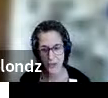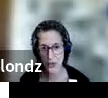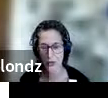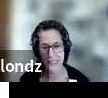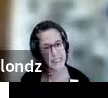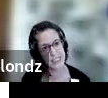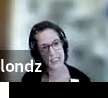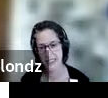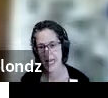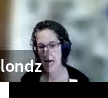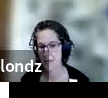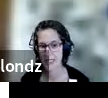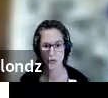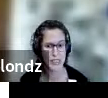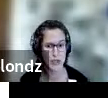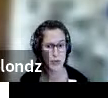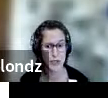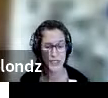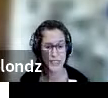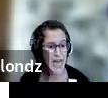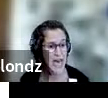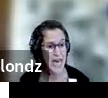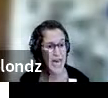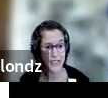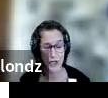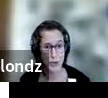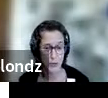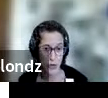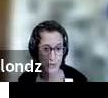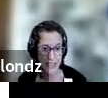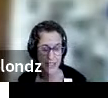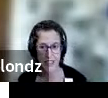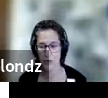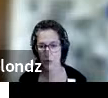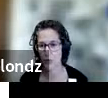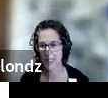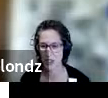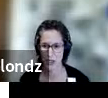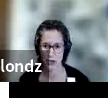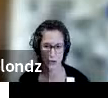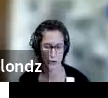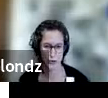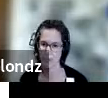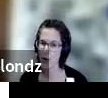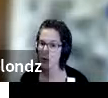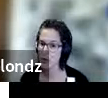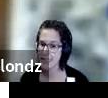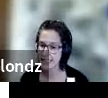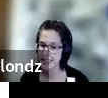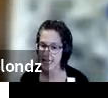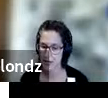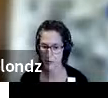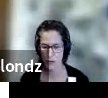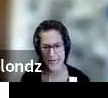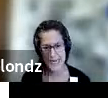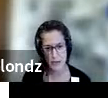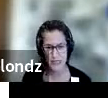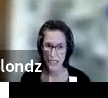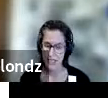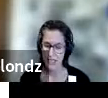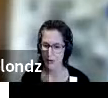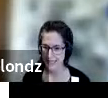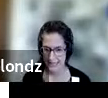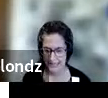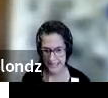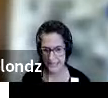performance patterns, so skills, habits, rituals, and also performance skills, which includes motor skills, how they move